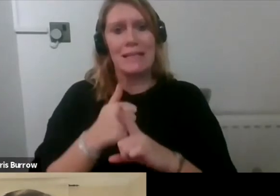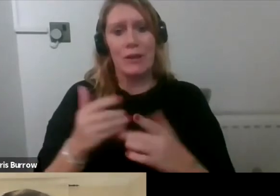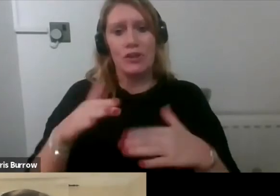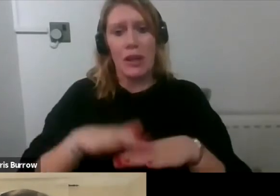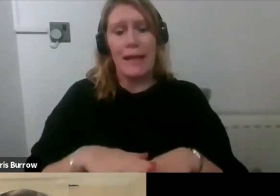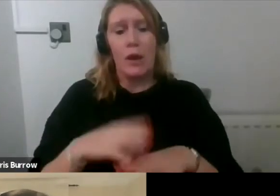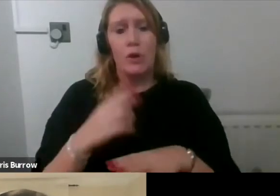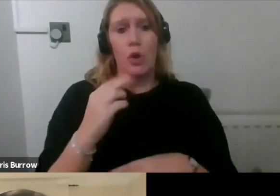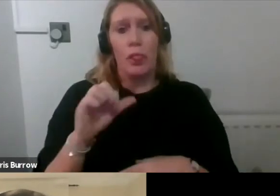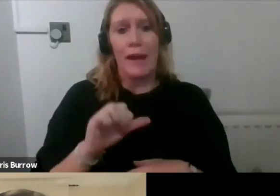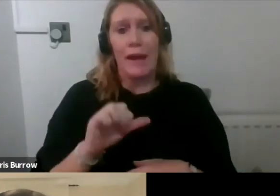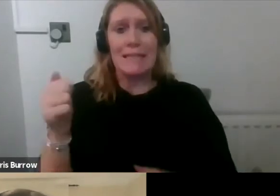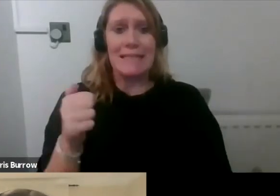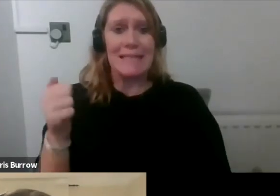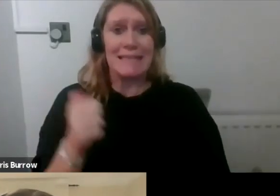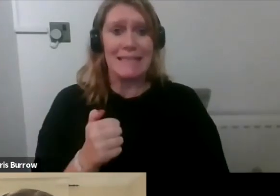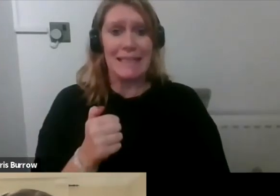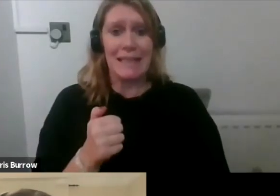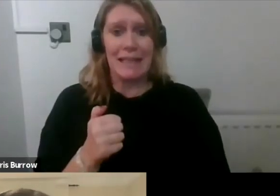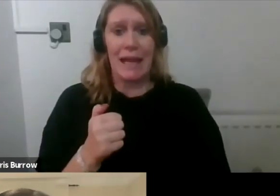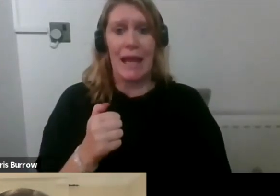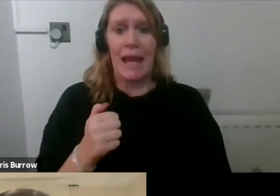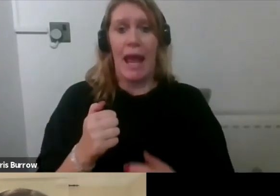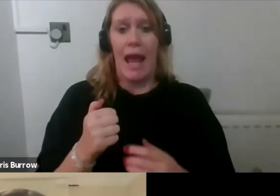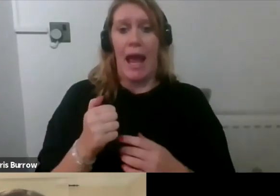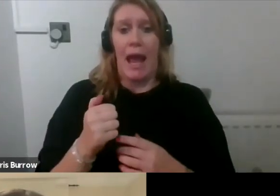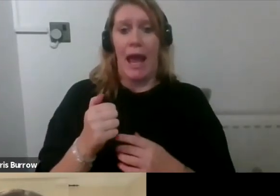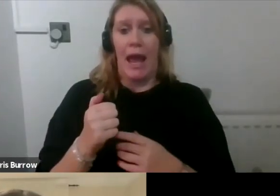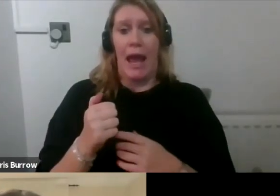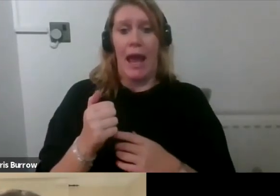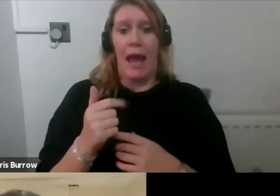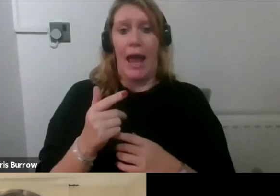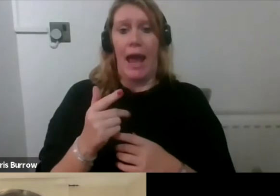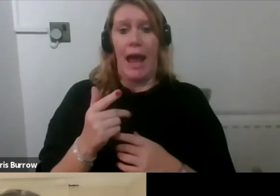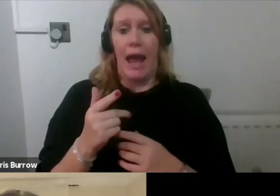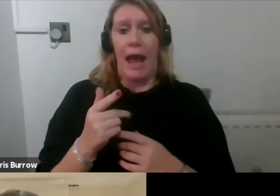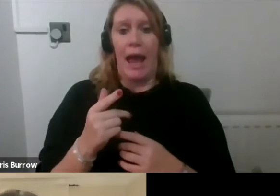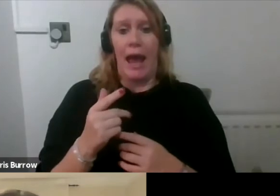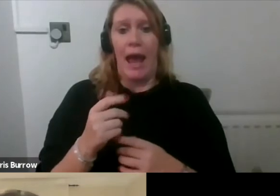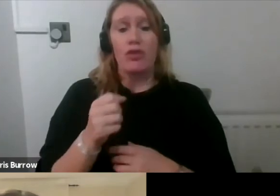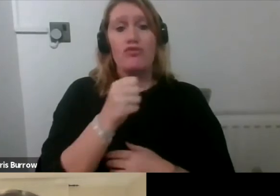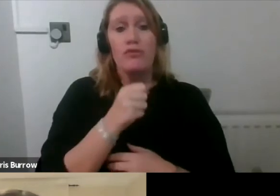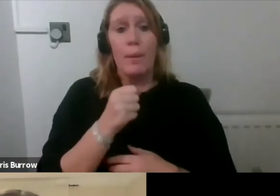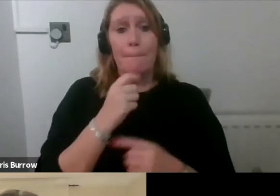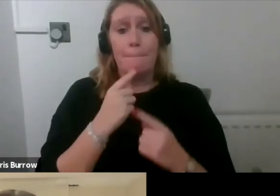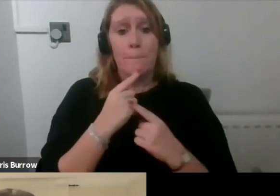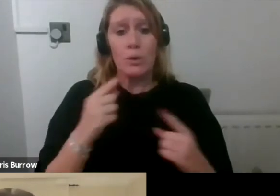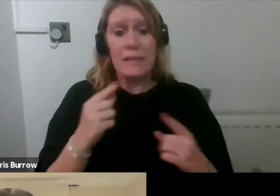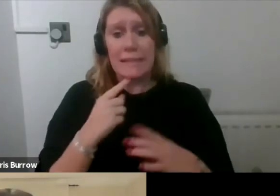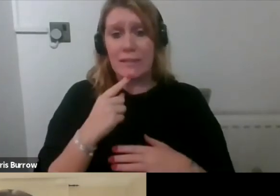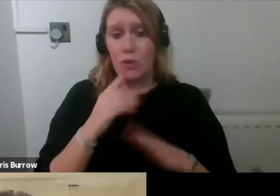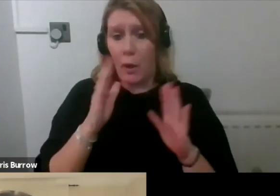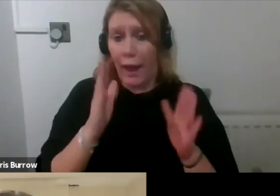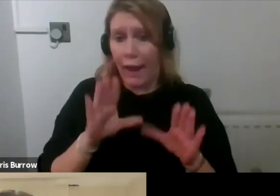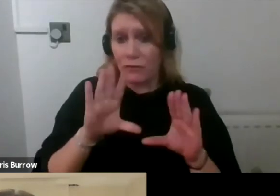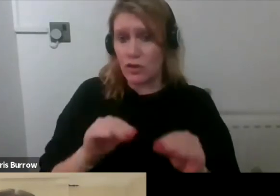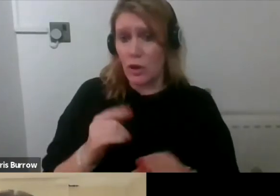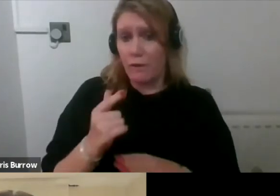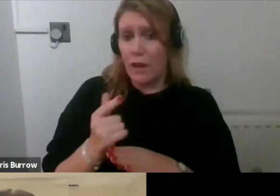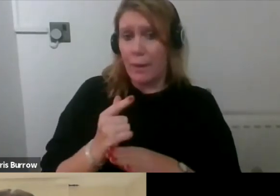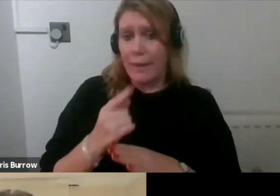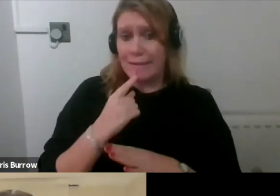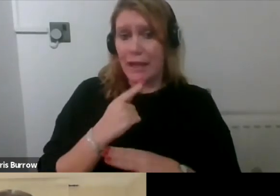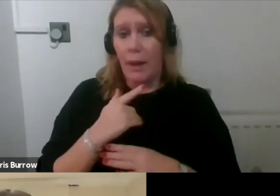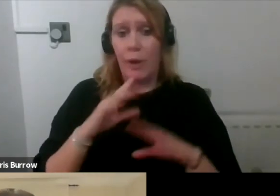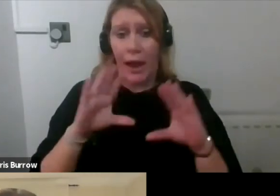reporter for the BBC is approached by an usher from the House of Commons and says, "You have to stop filming." And he says, "I'm going to have to terminate this broadcast."